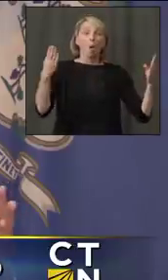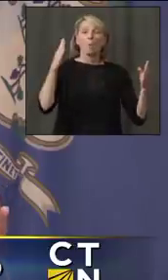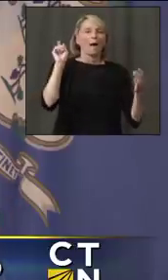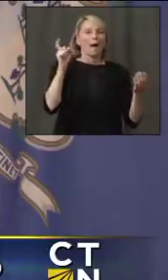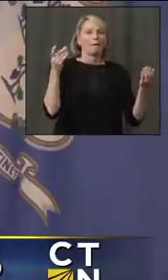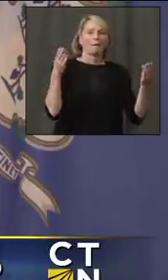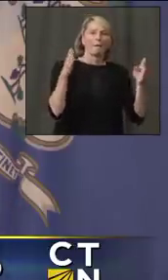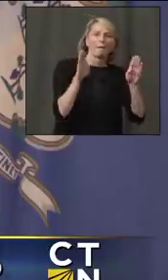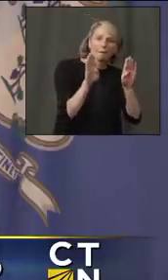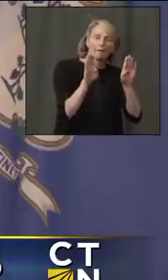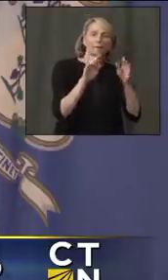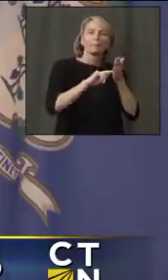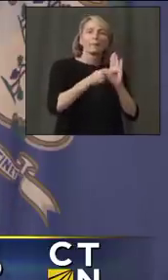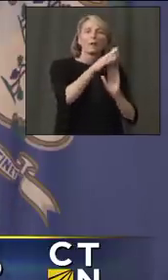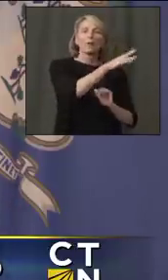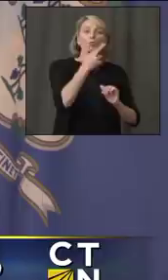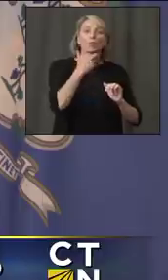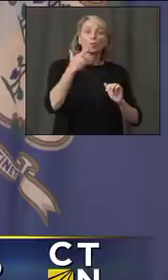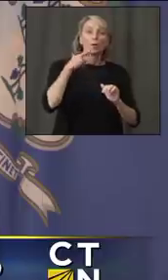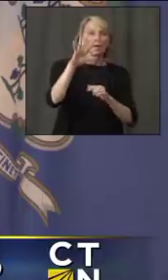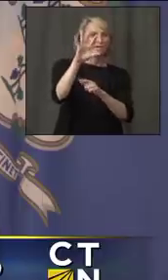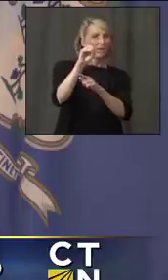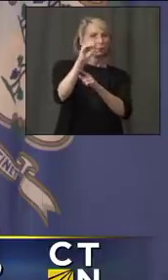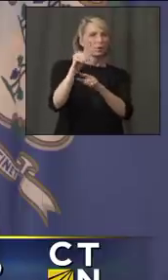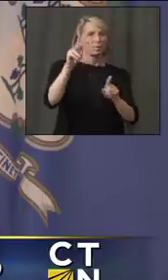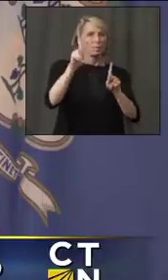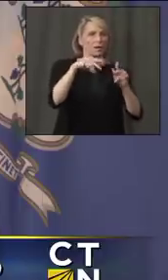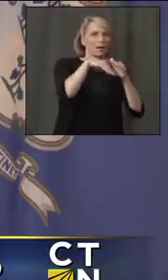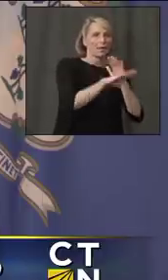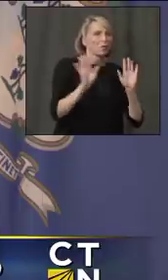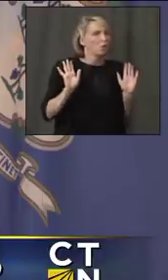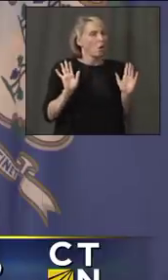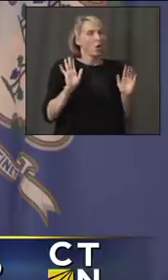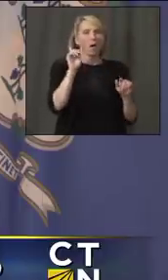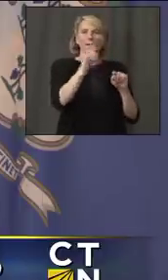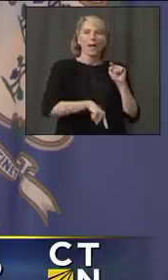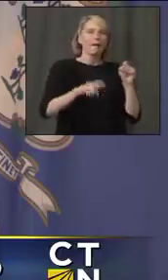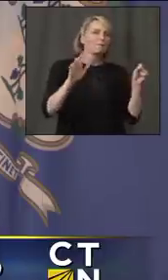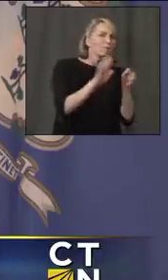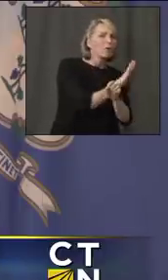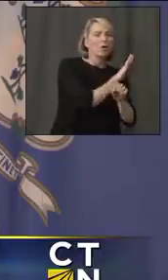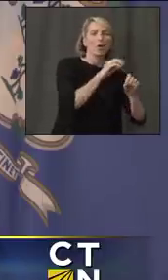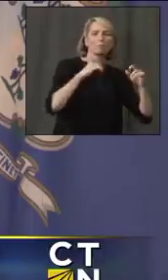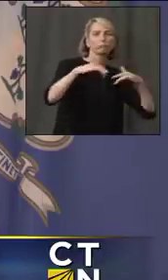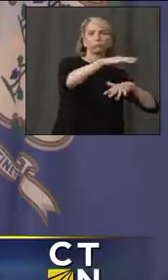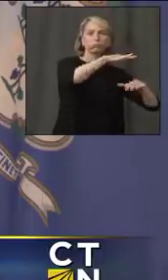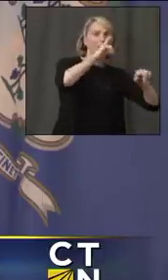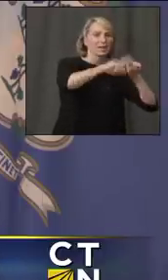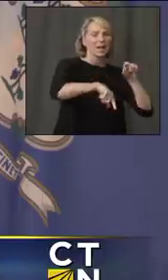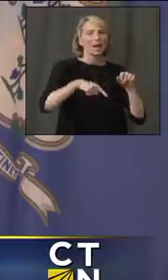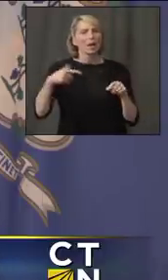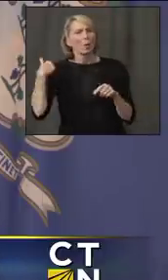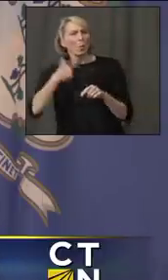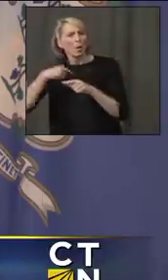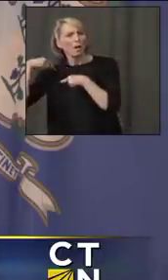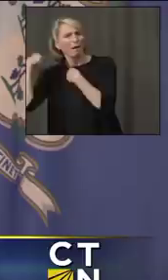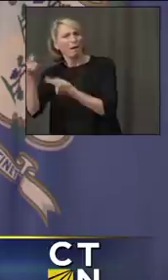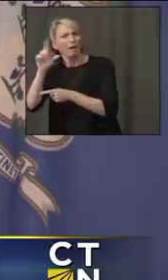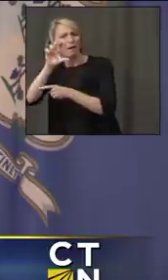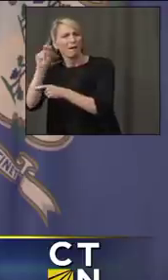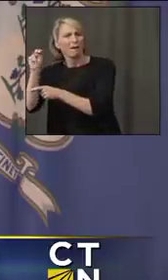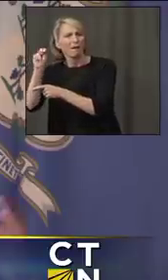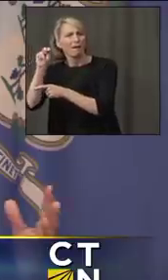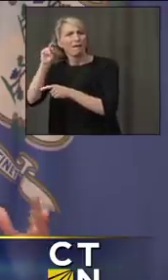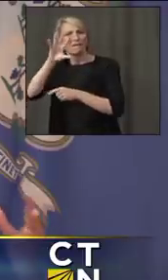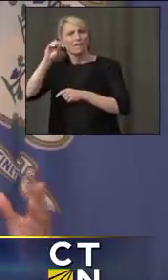any municipality that requires it, you must wear a mask when you're inside. This is something that Connecticut has done from the beginning, made sure